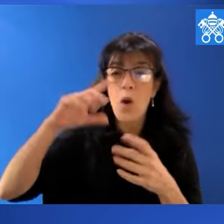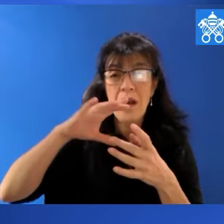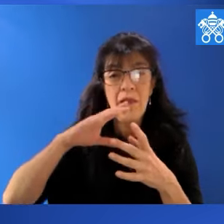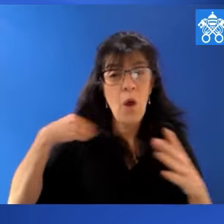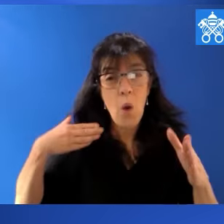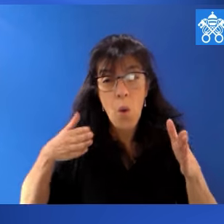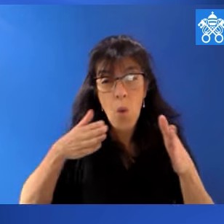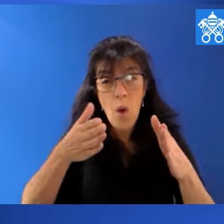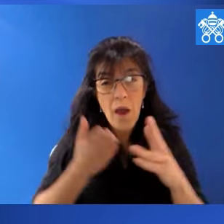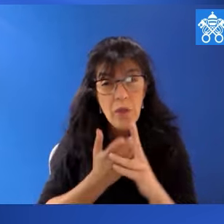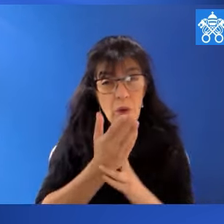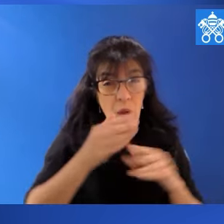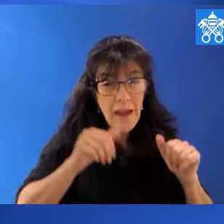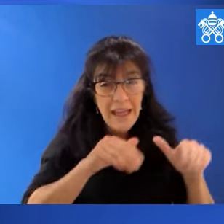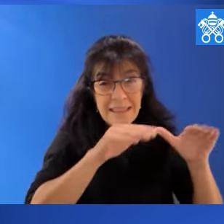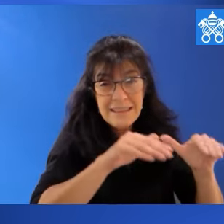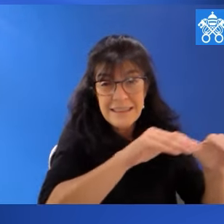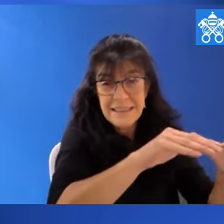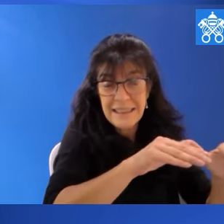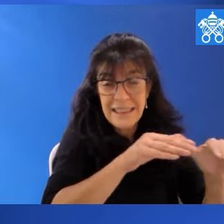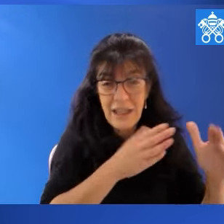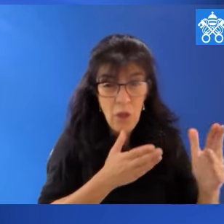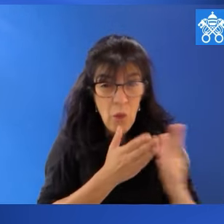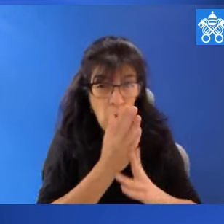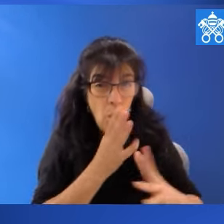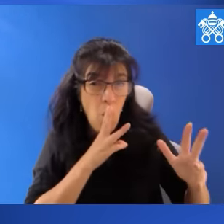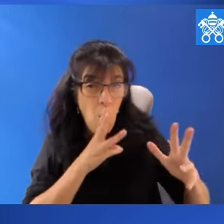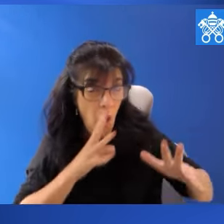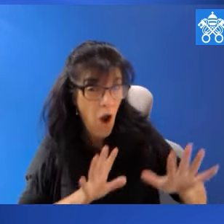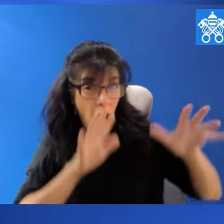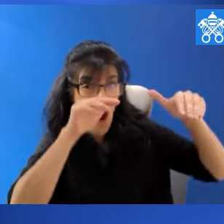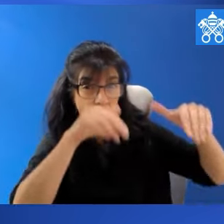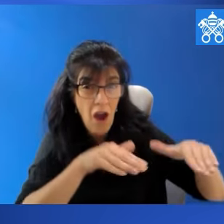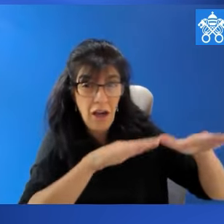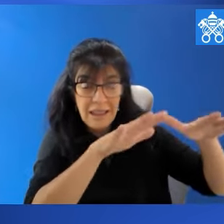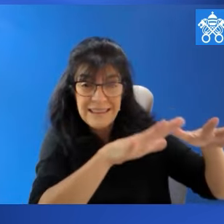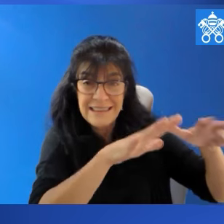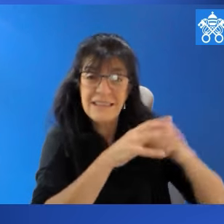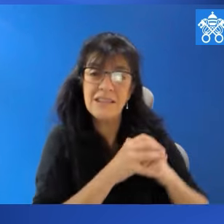sea, the path through the great waters." And another says,